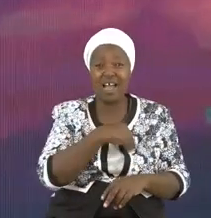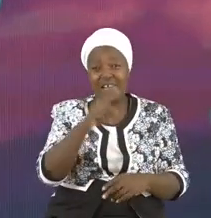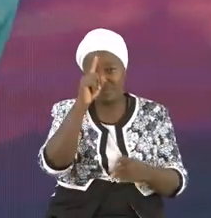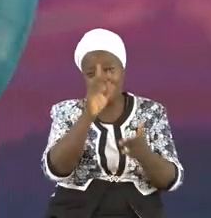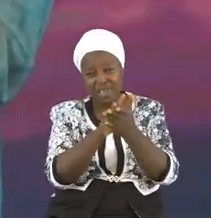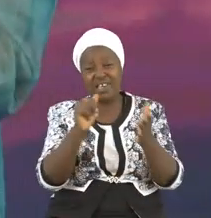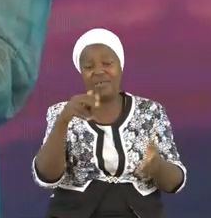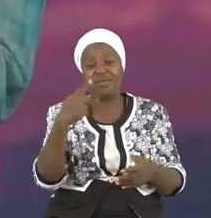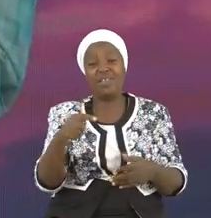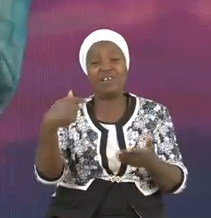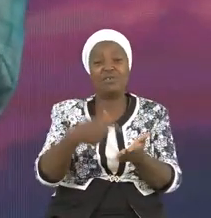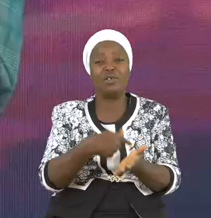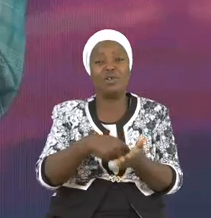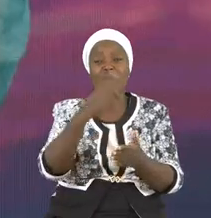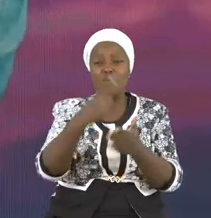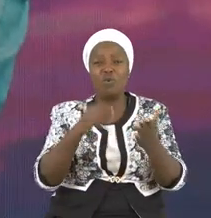gospel. What's repent?